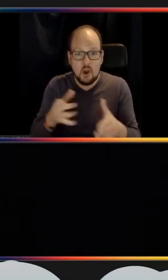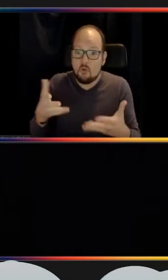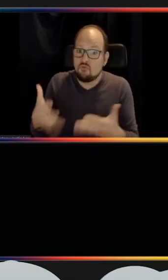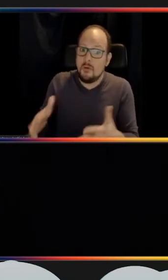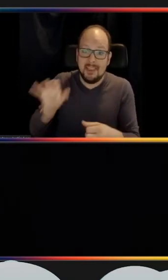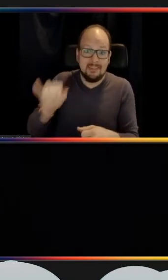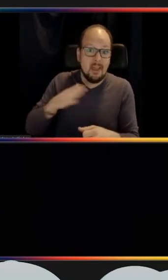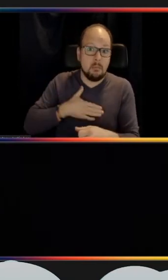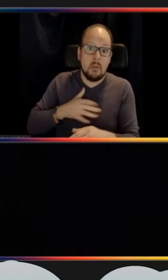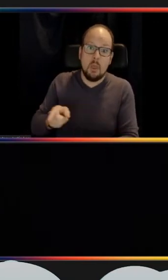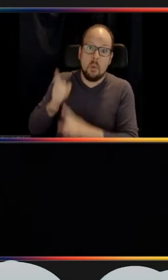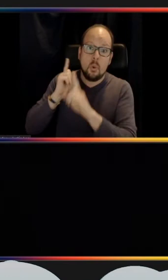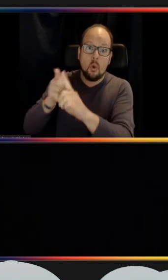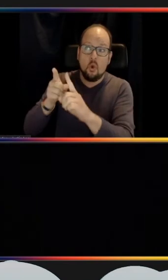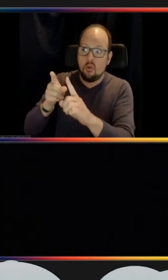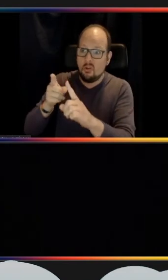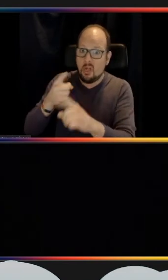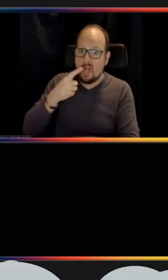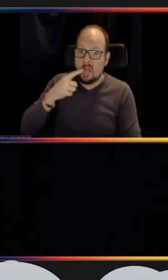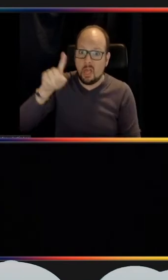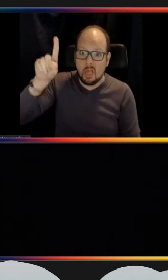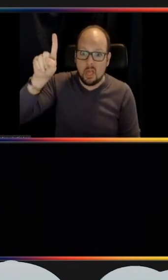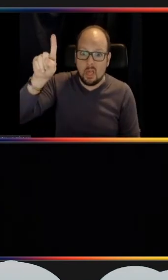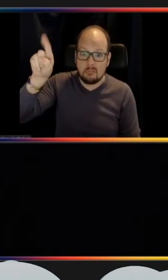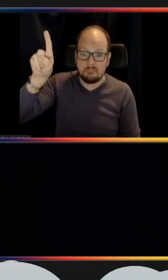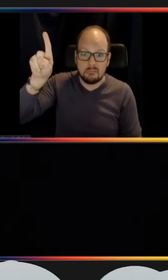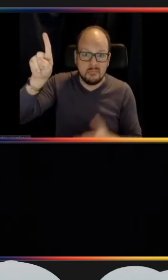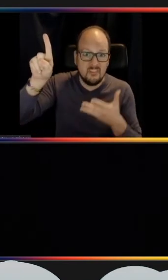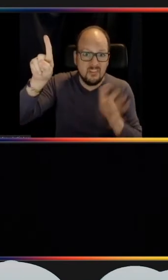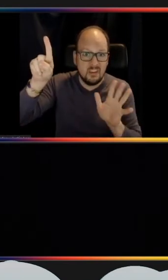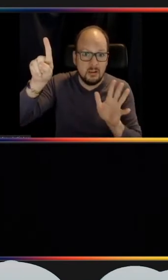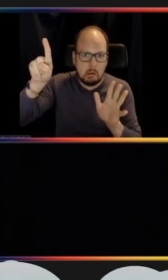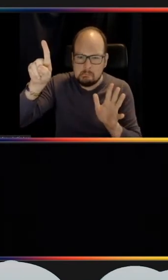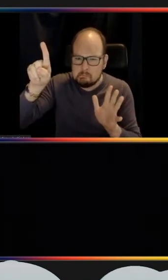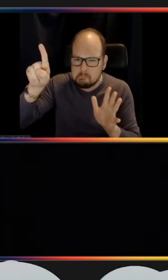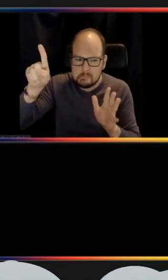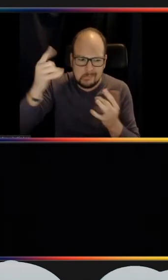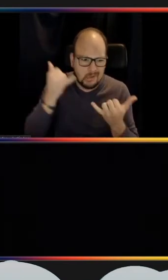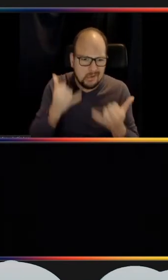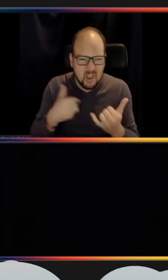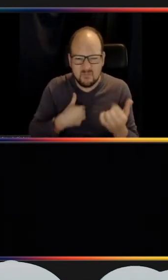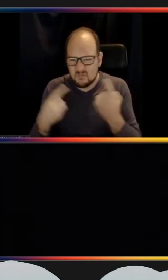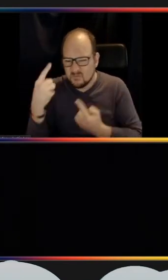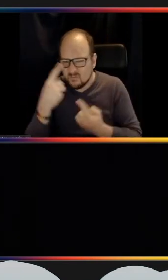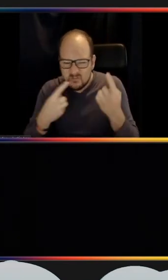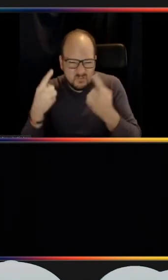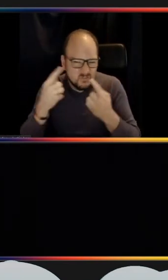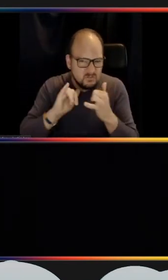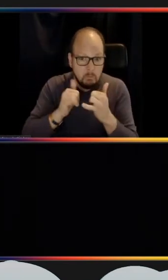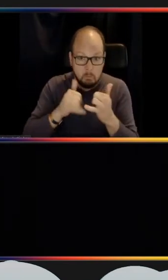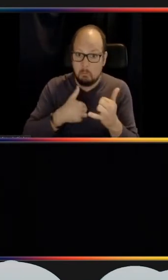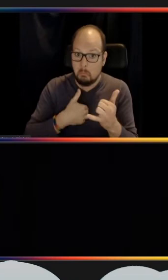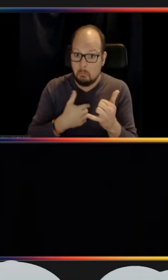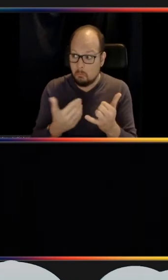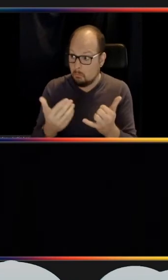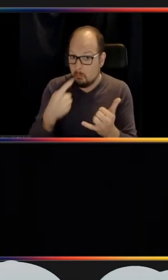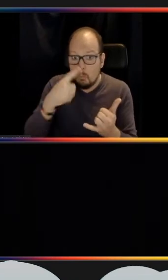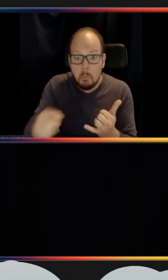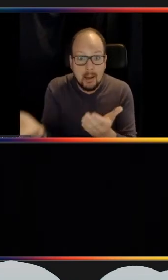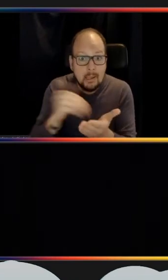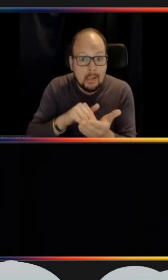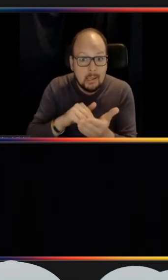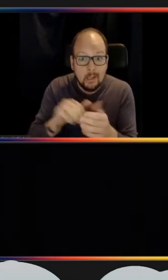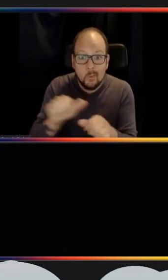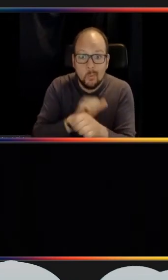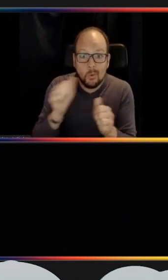dream guest star, and now I don't know. I mean, listen, I would love to still have him on the show and work with him in